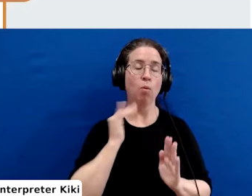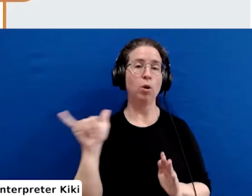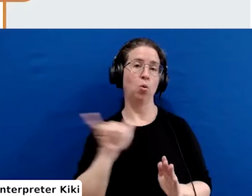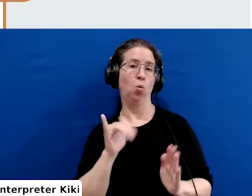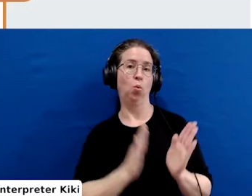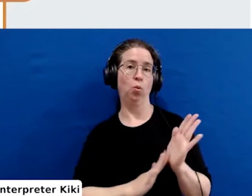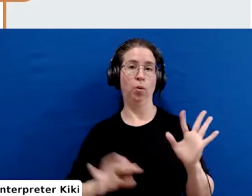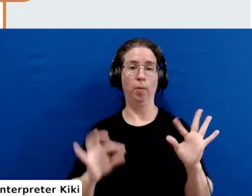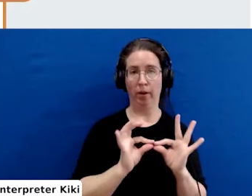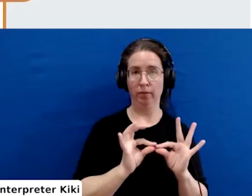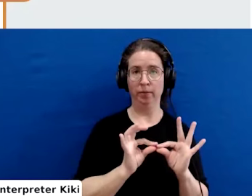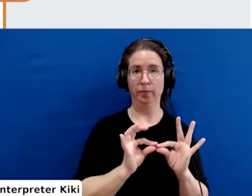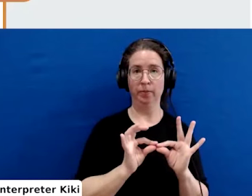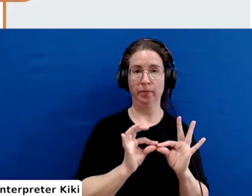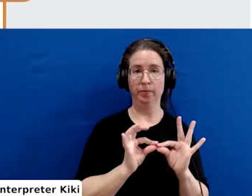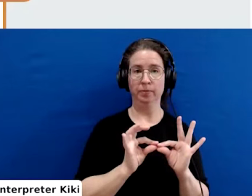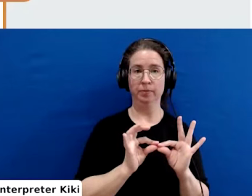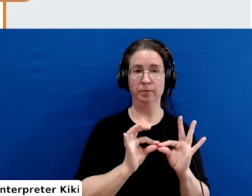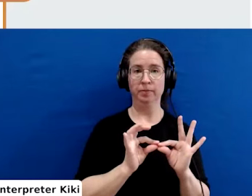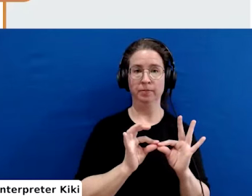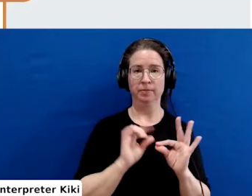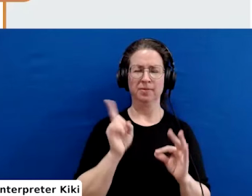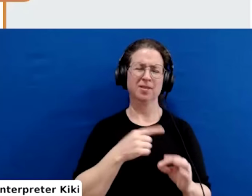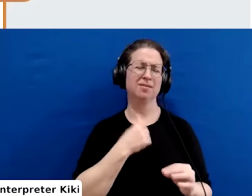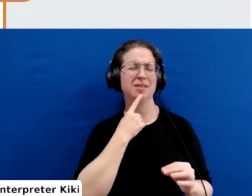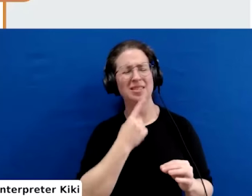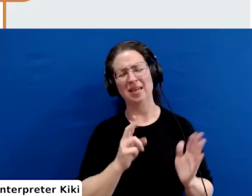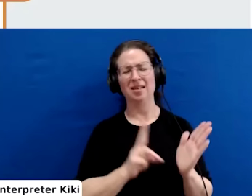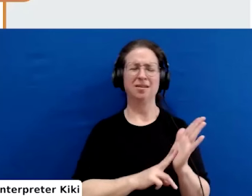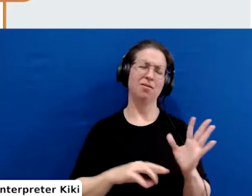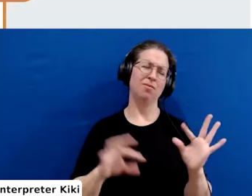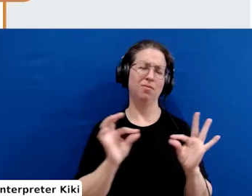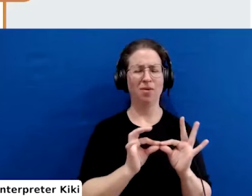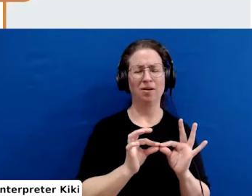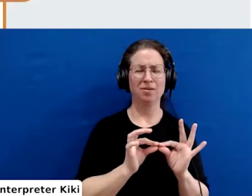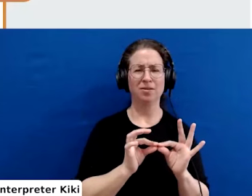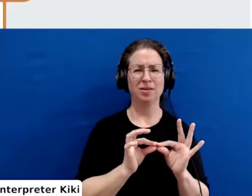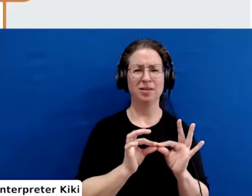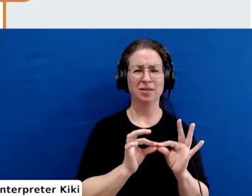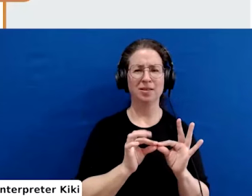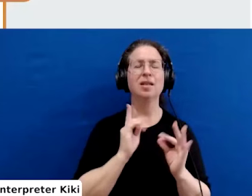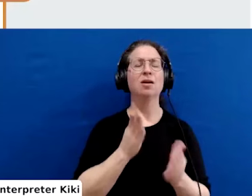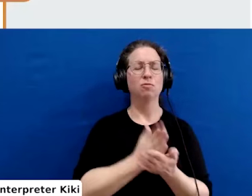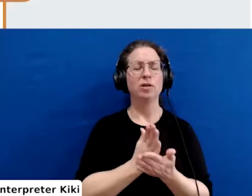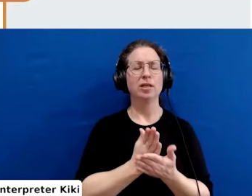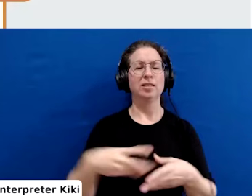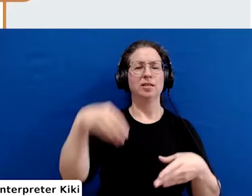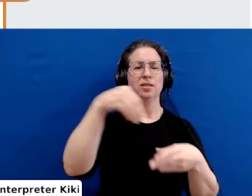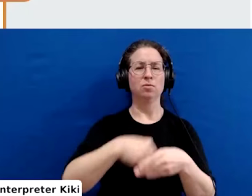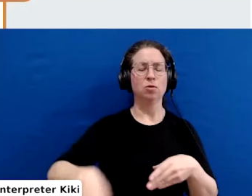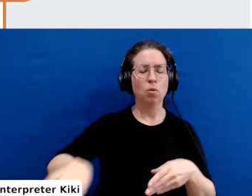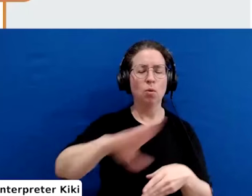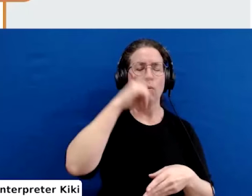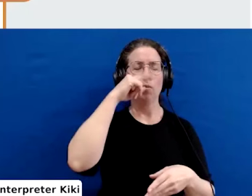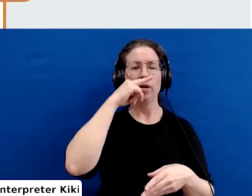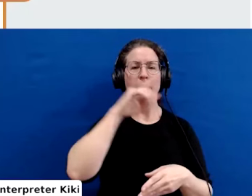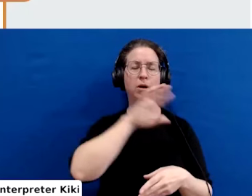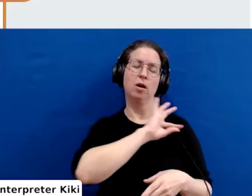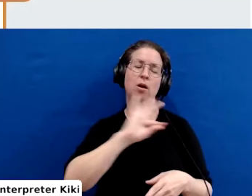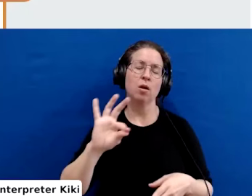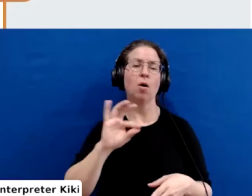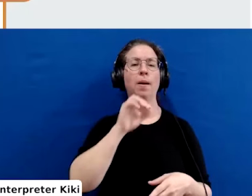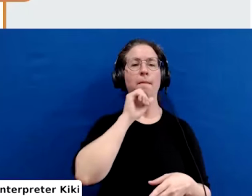person. While we use the term non-binary and it's regularly used to include all people who do not identify as a man